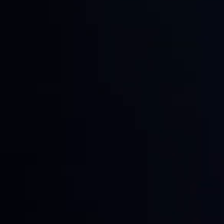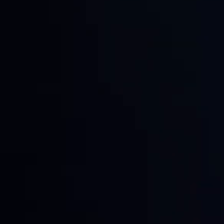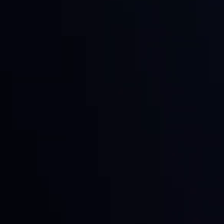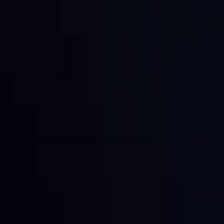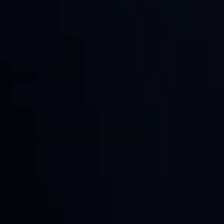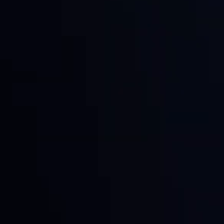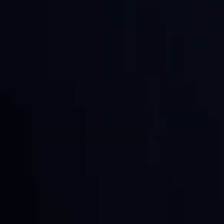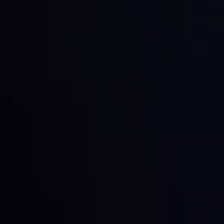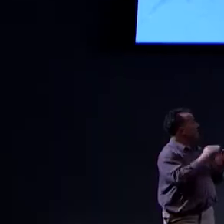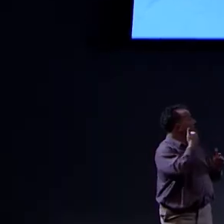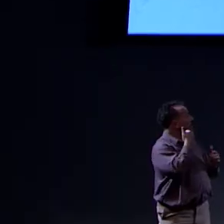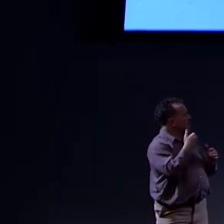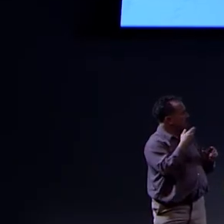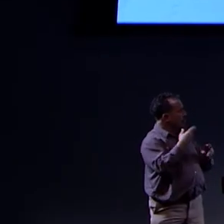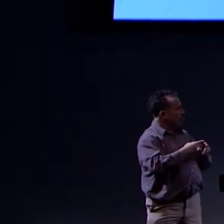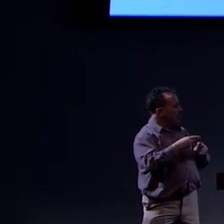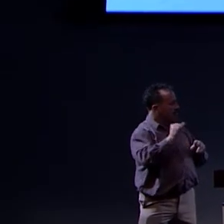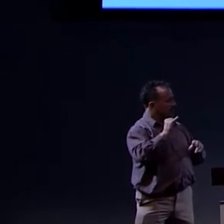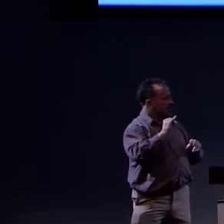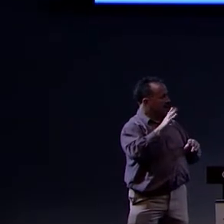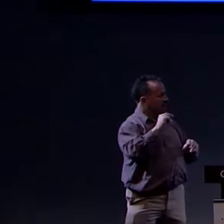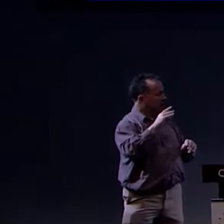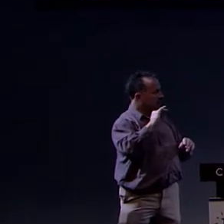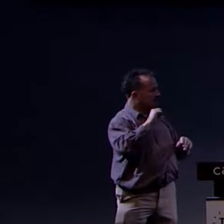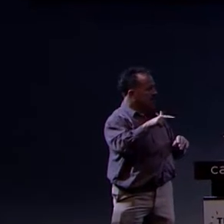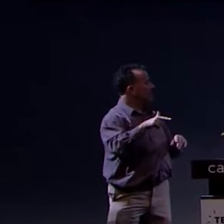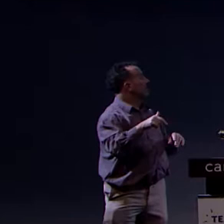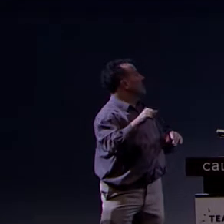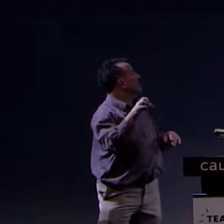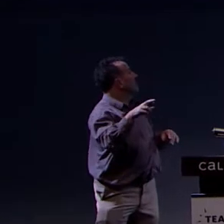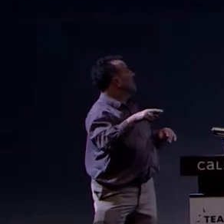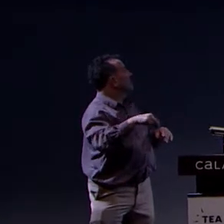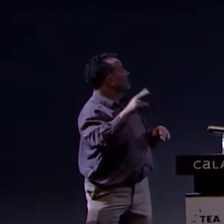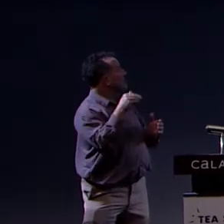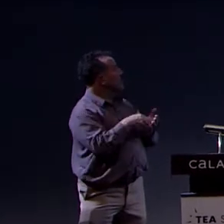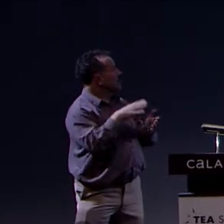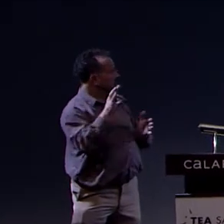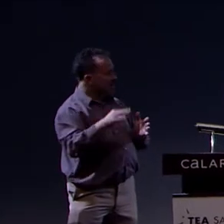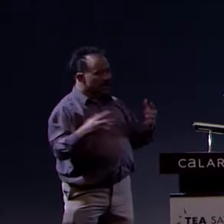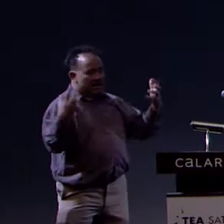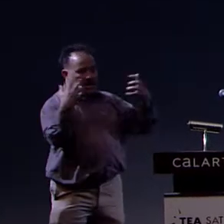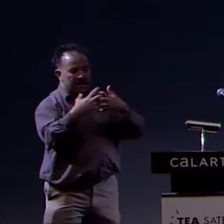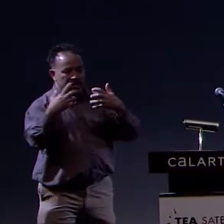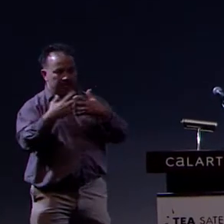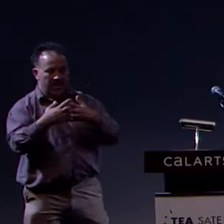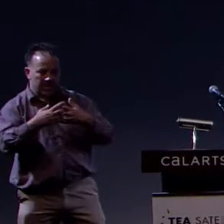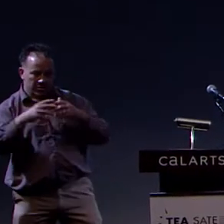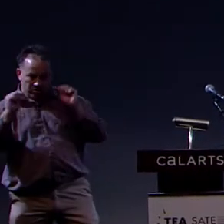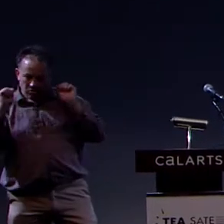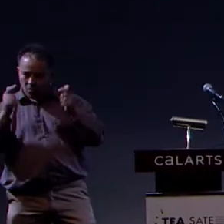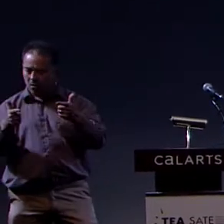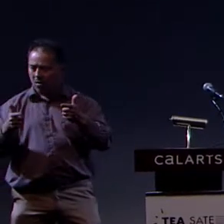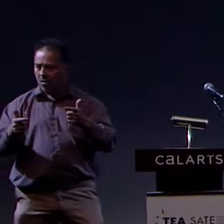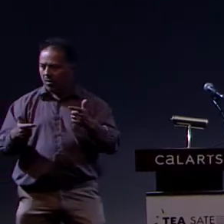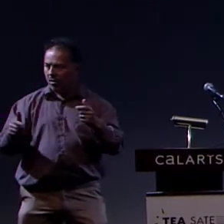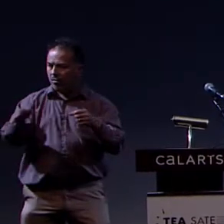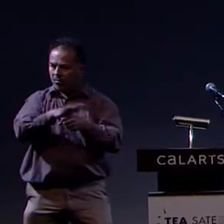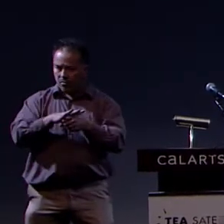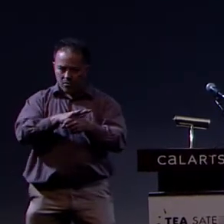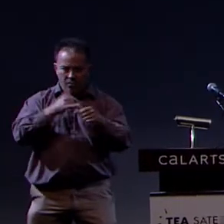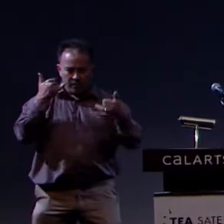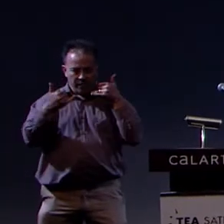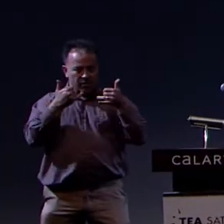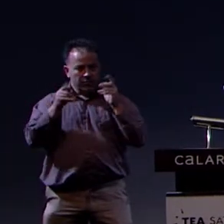called iCaroler back in 2009. And iCaroler synchronizes all the local phones, people